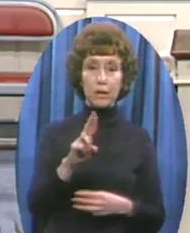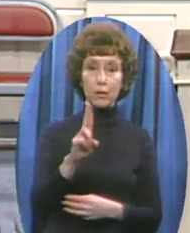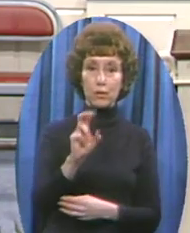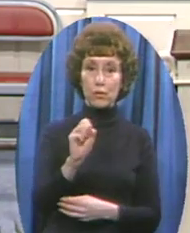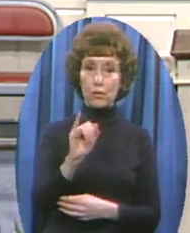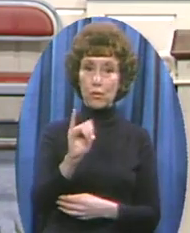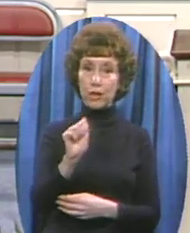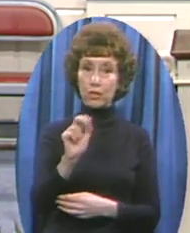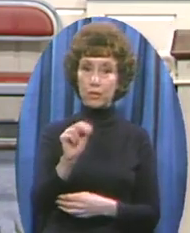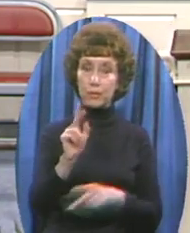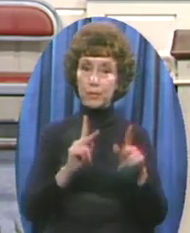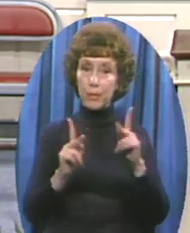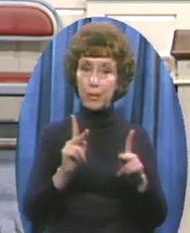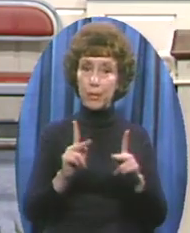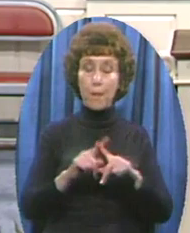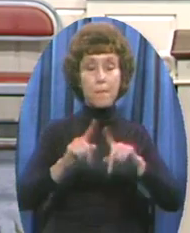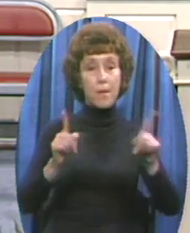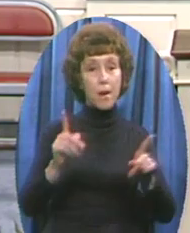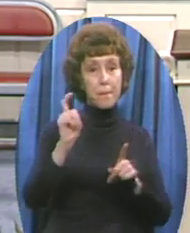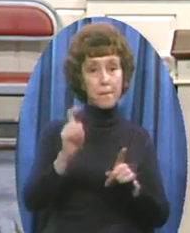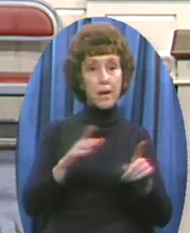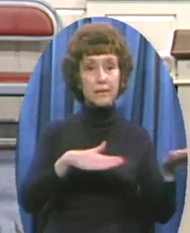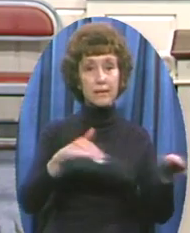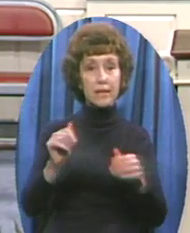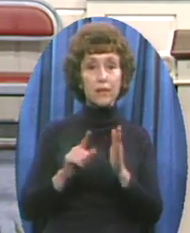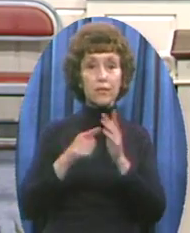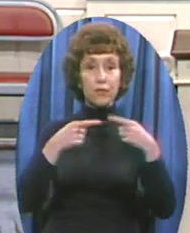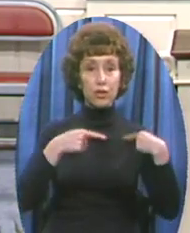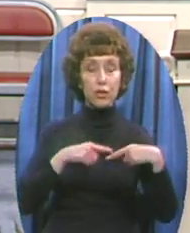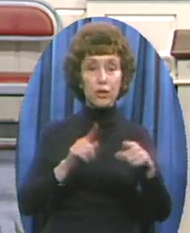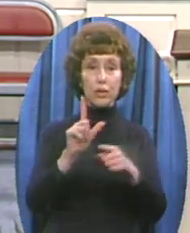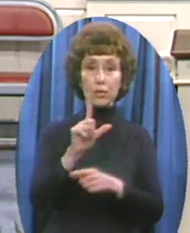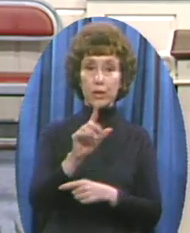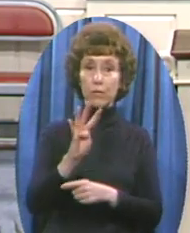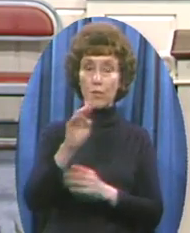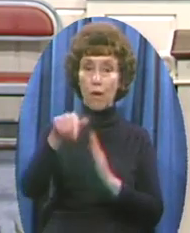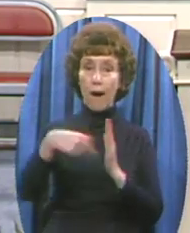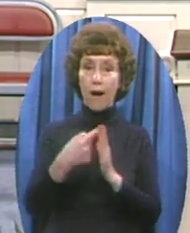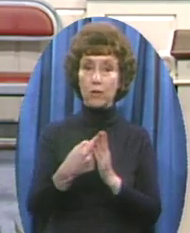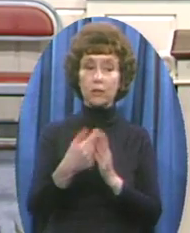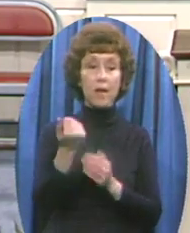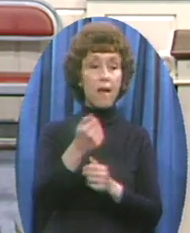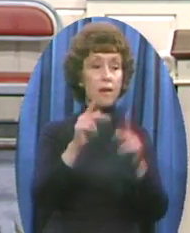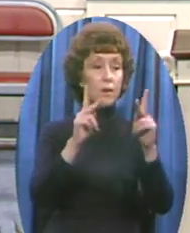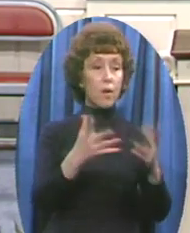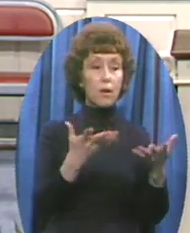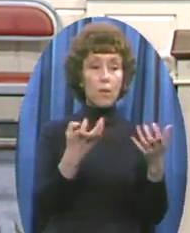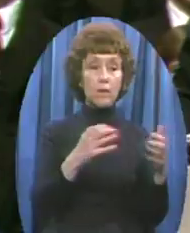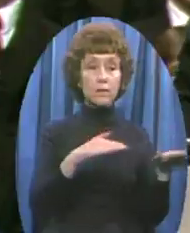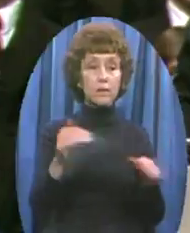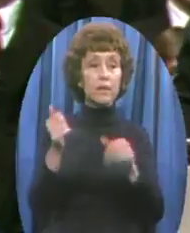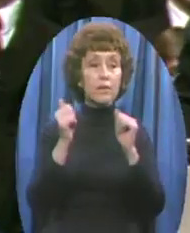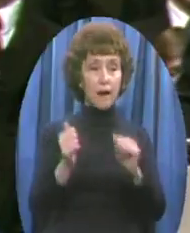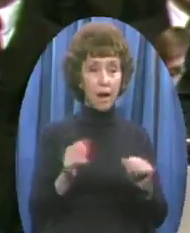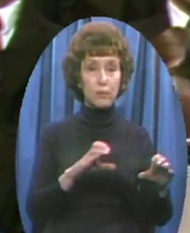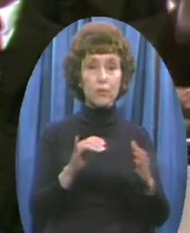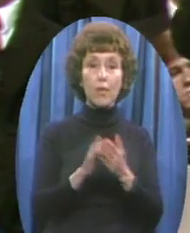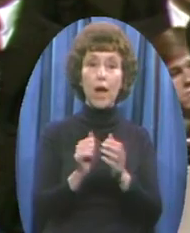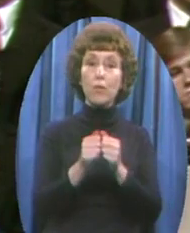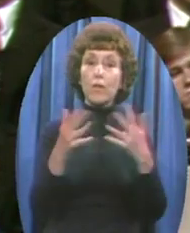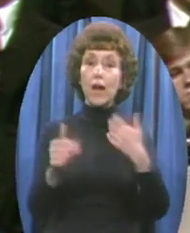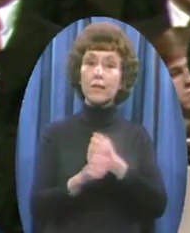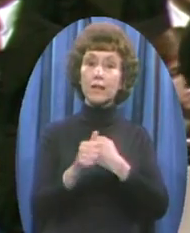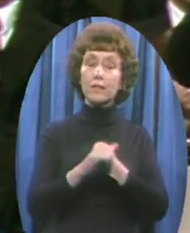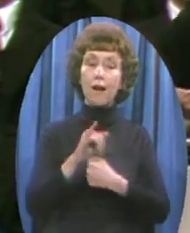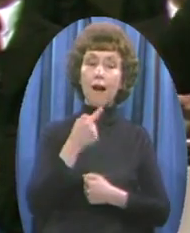24 hours, and anyone who wishes to leave may do so without danger. I said,